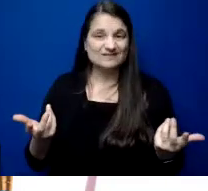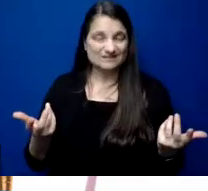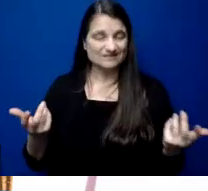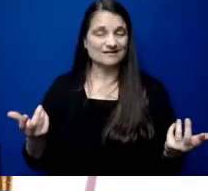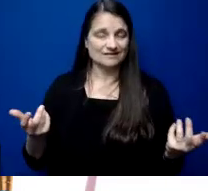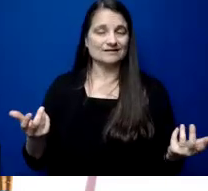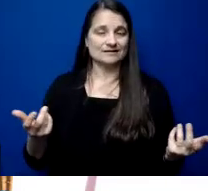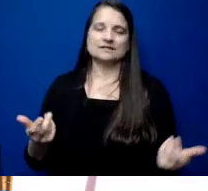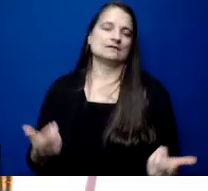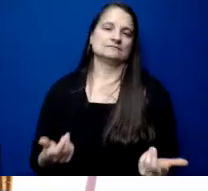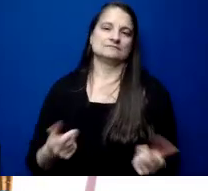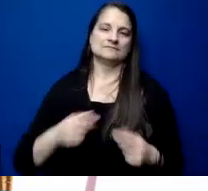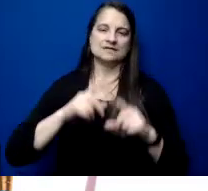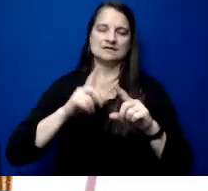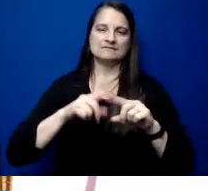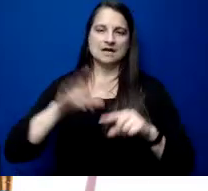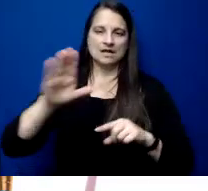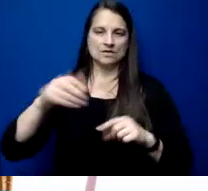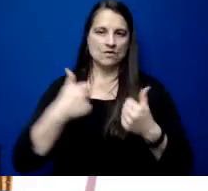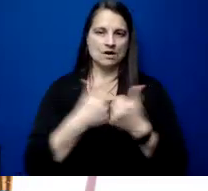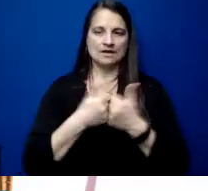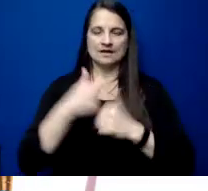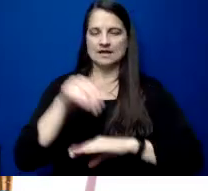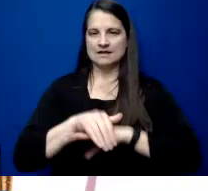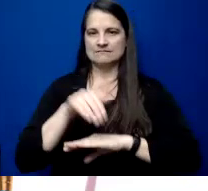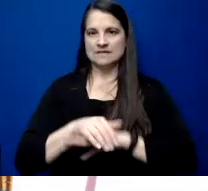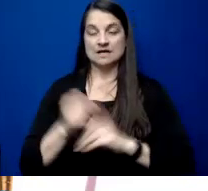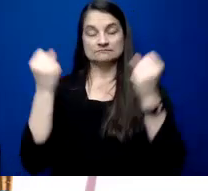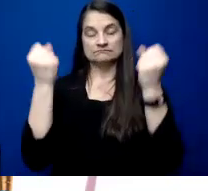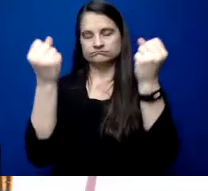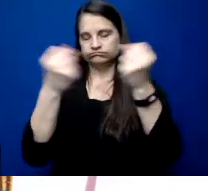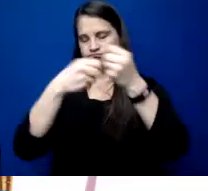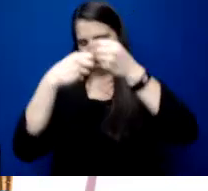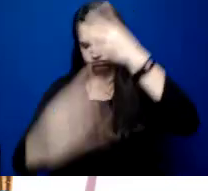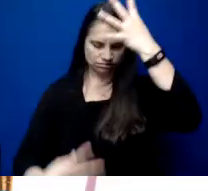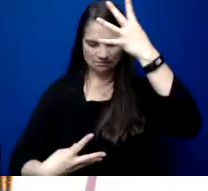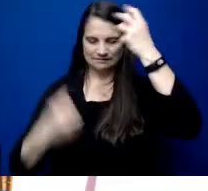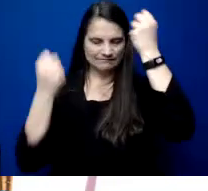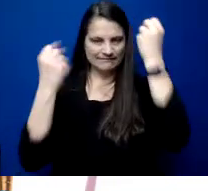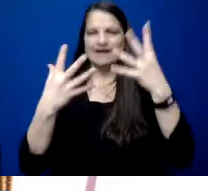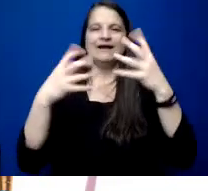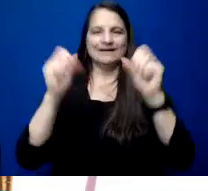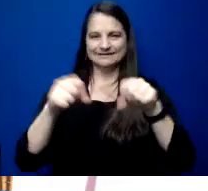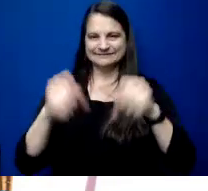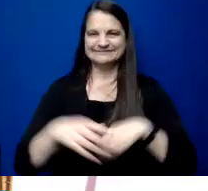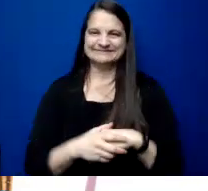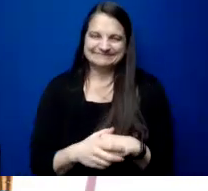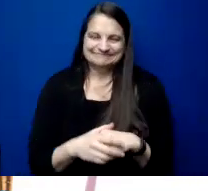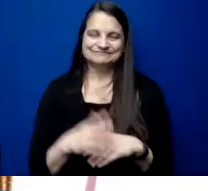really, depending on what your game night looks like, the possibilities are endless. And we love a multi-purpose piece of